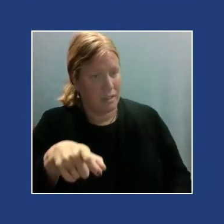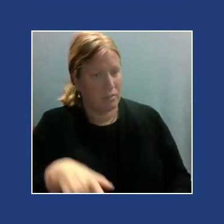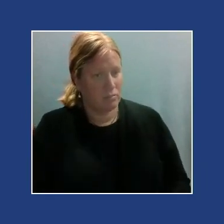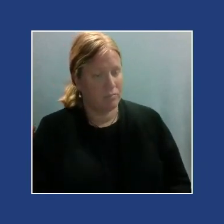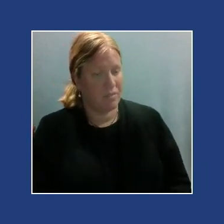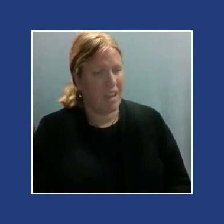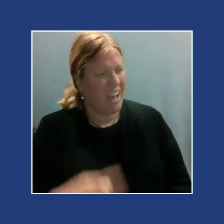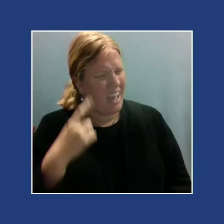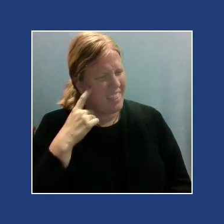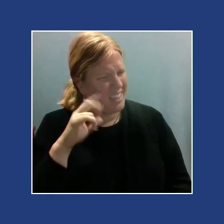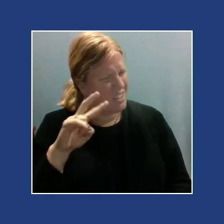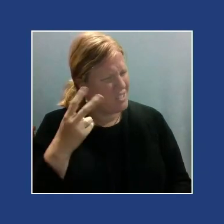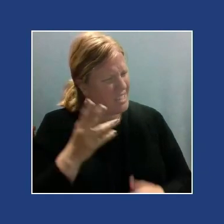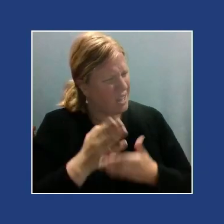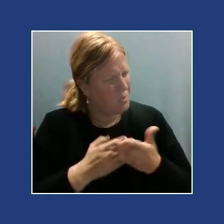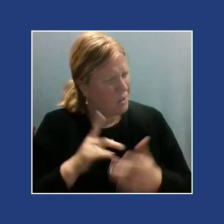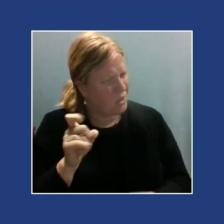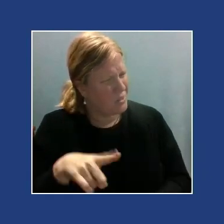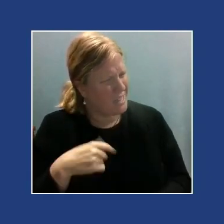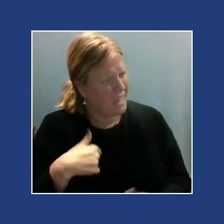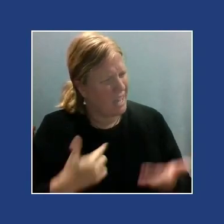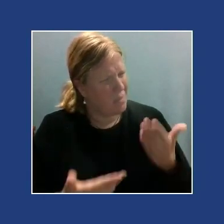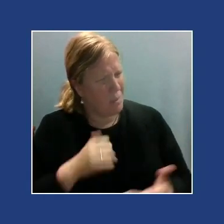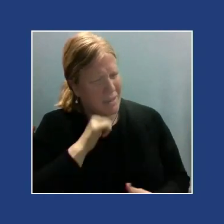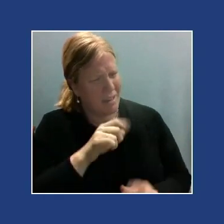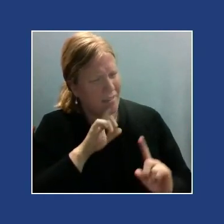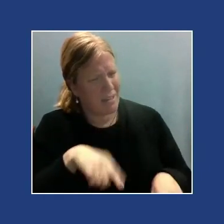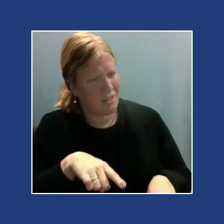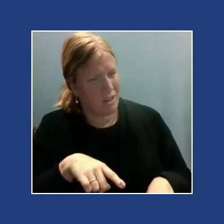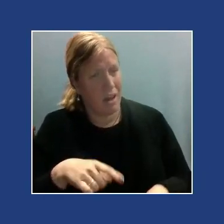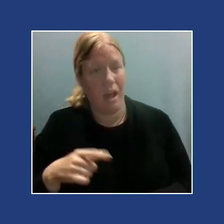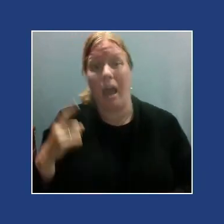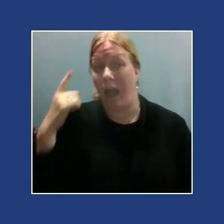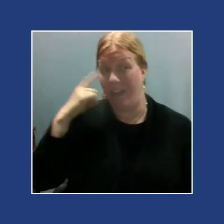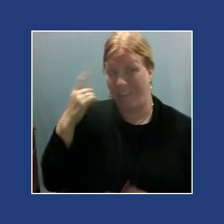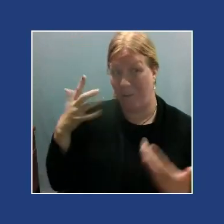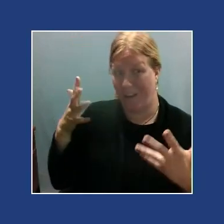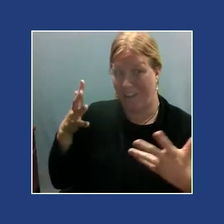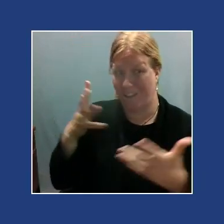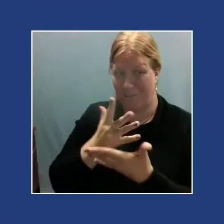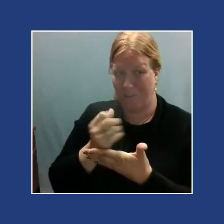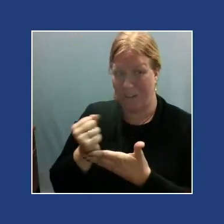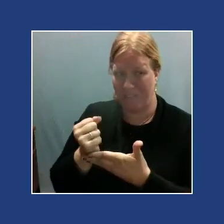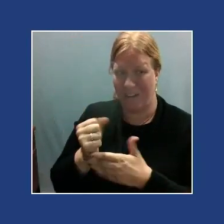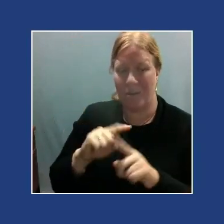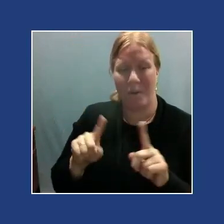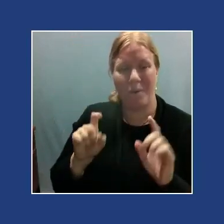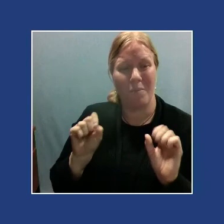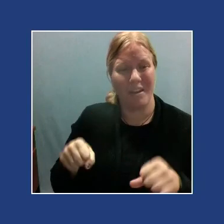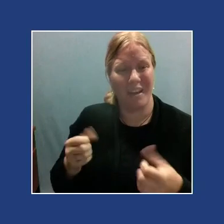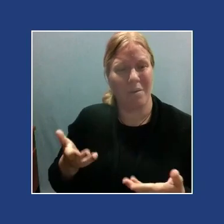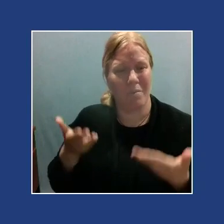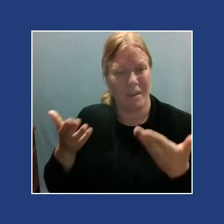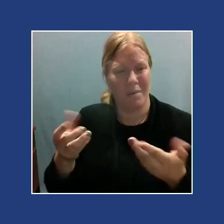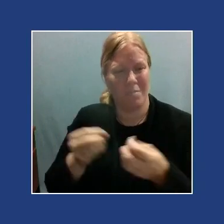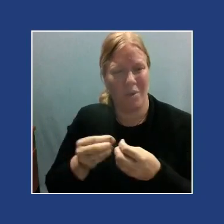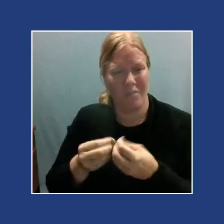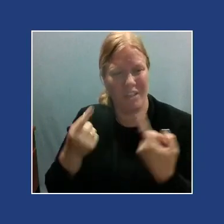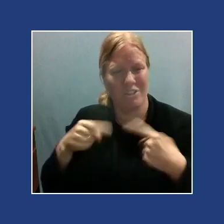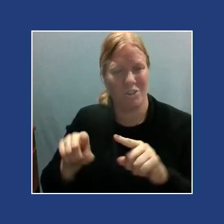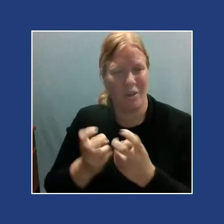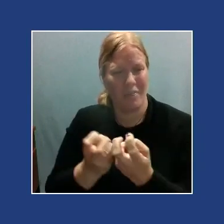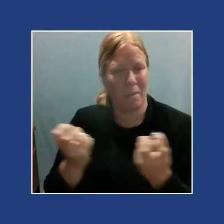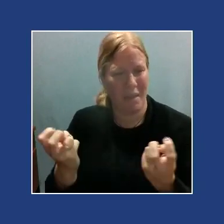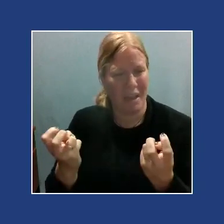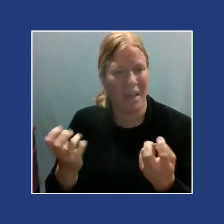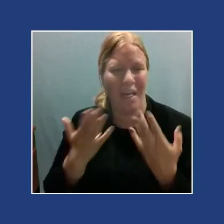think there was a second part to the question that I may not have answered. I think we're at time, but we can certainly bring up more of this during the panel.